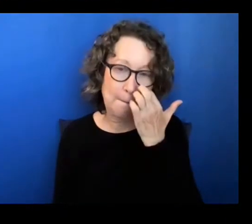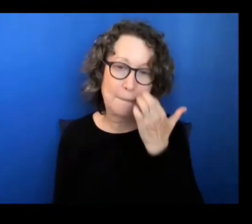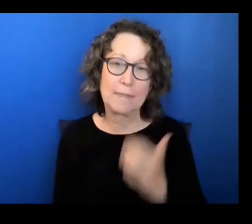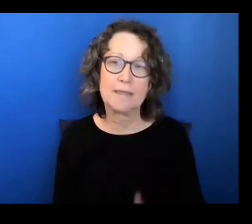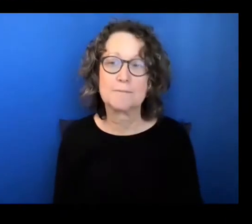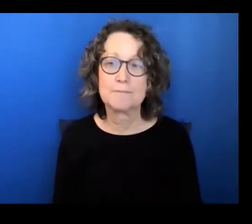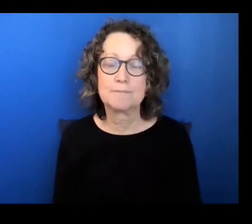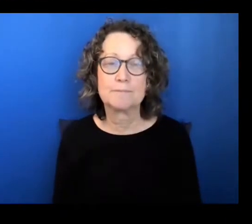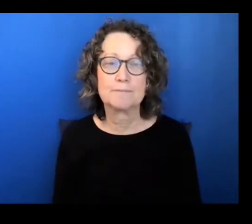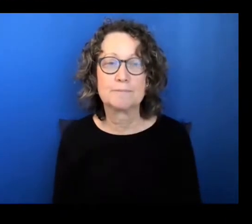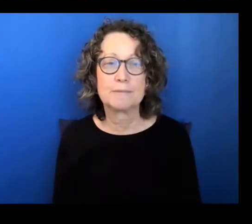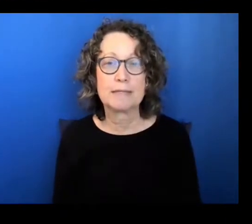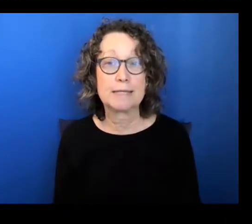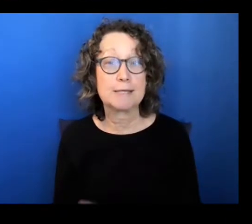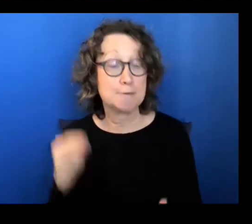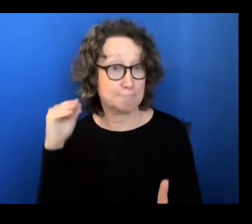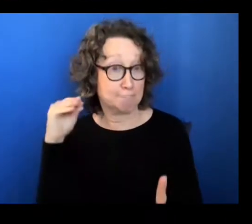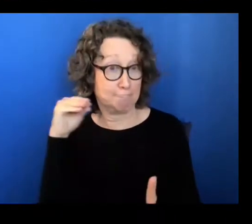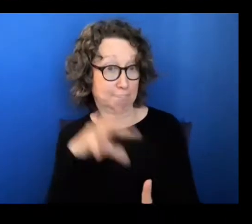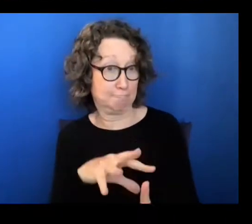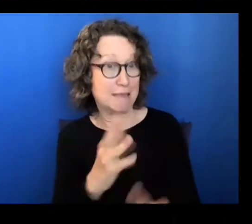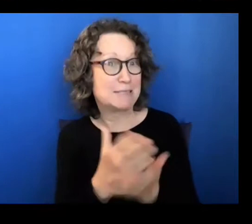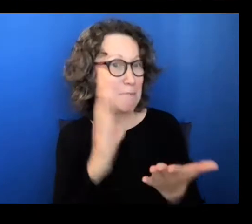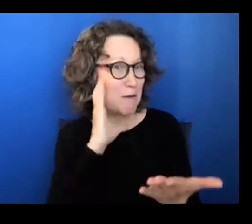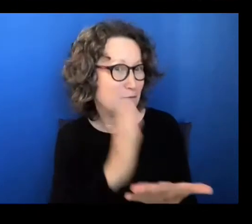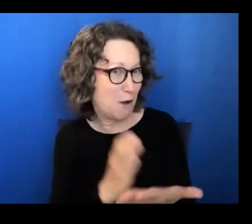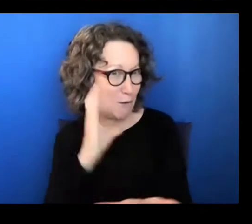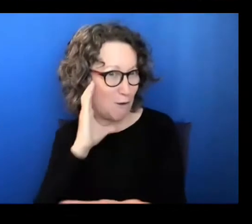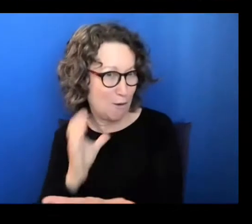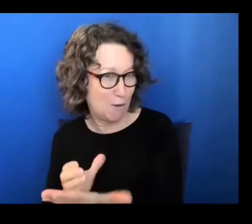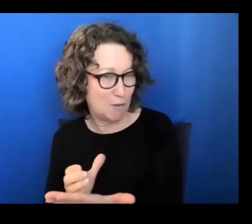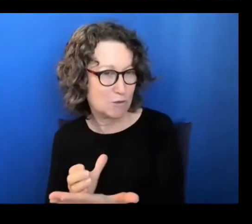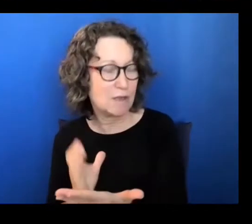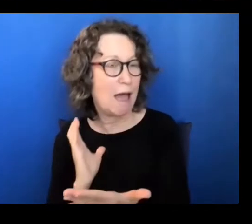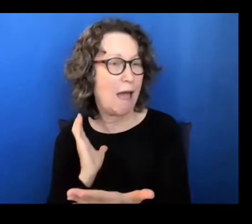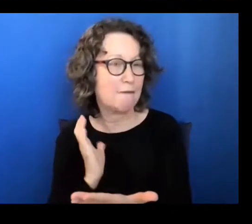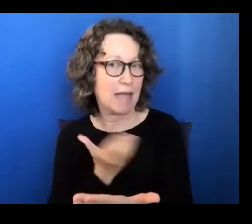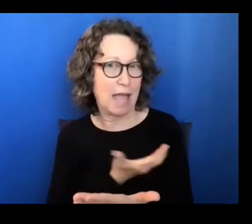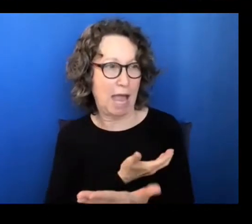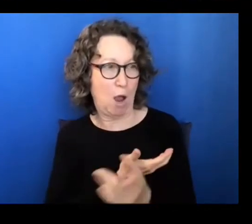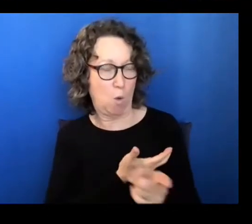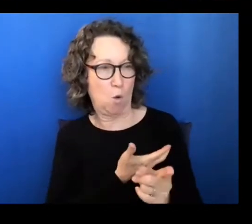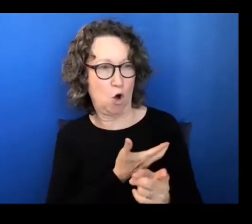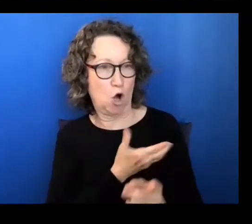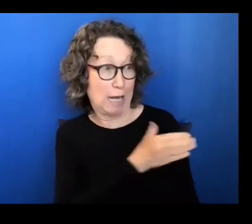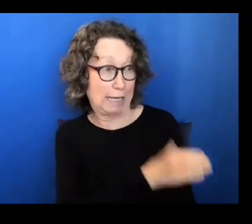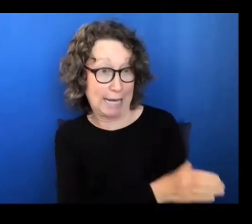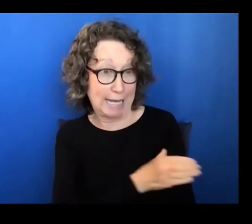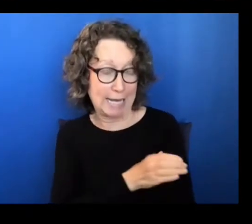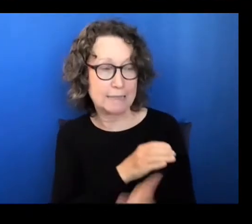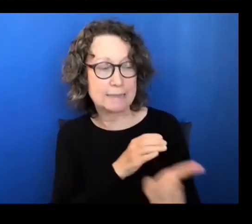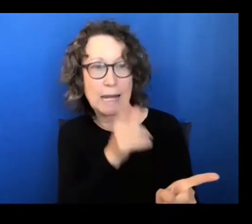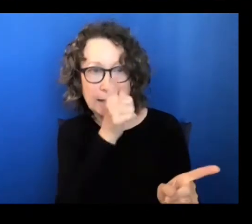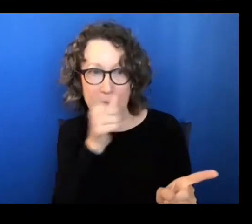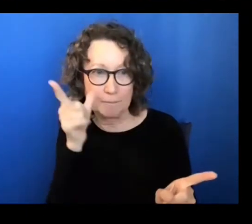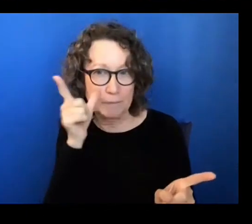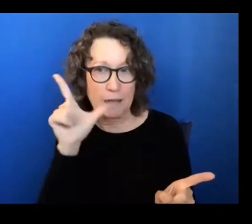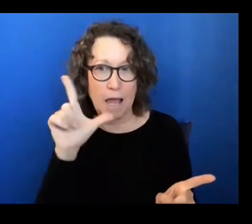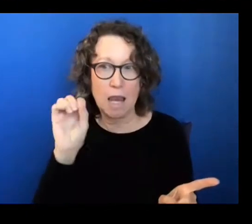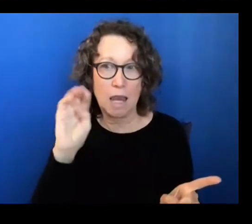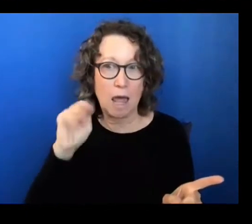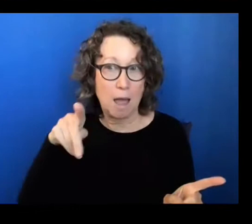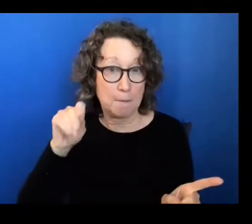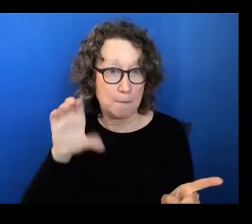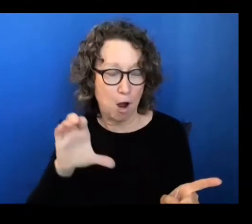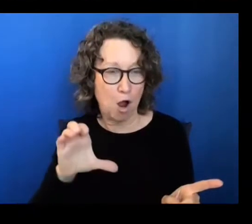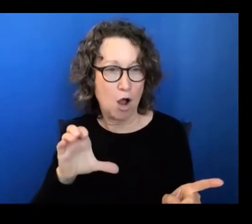I'd like to share with you some photos of our vaccination clinics in Lompoc. We are